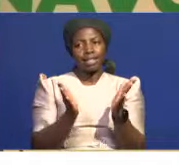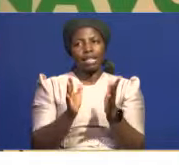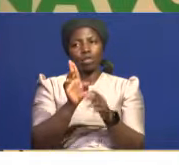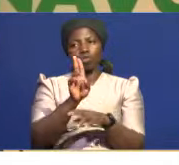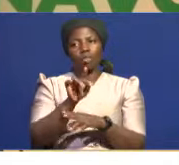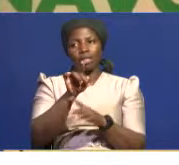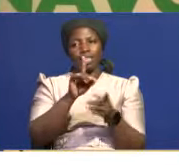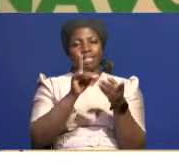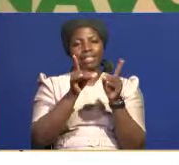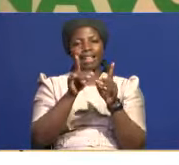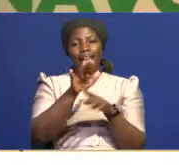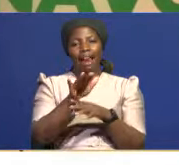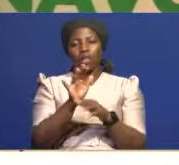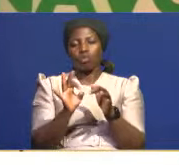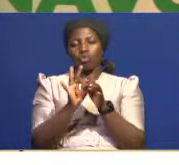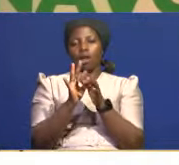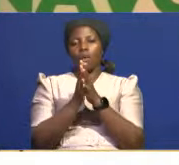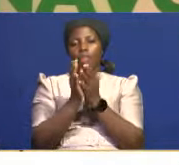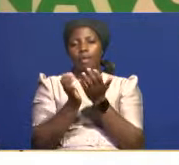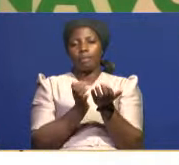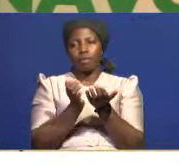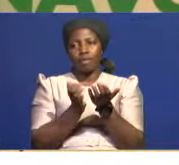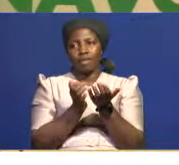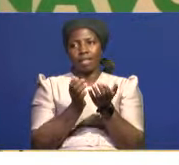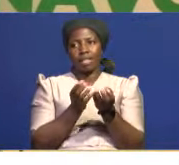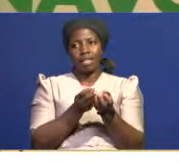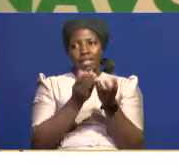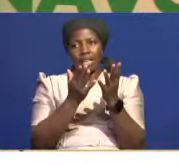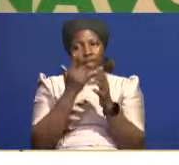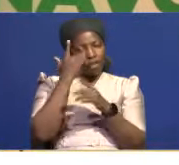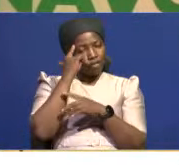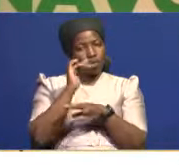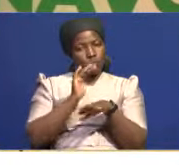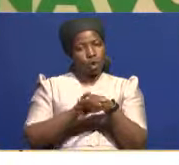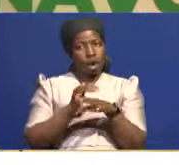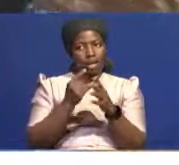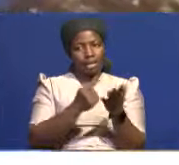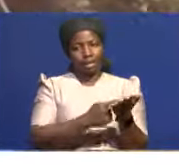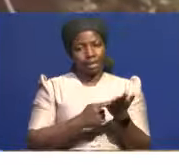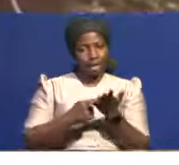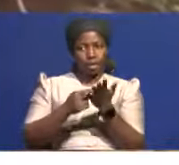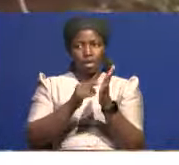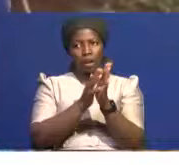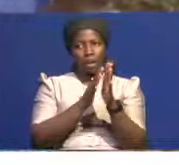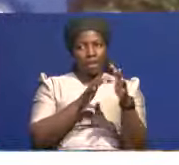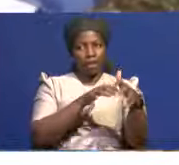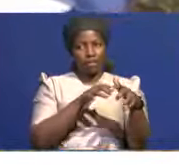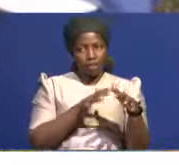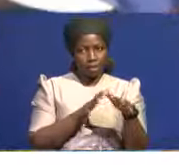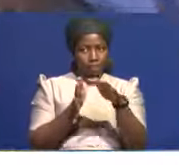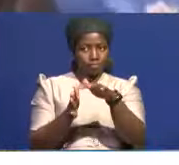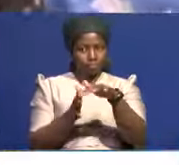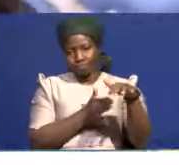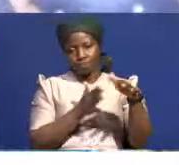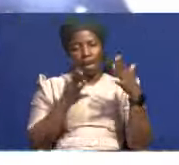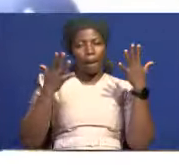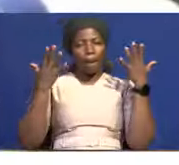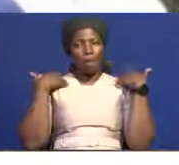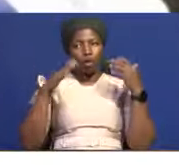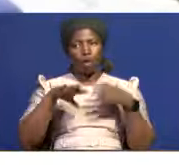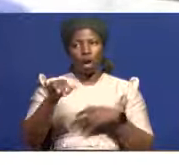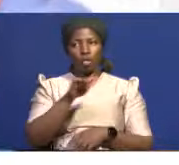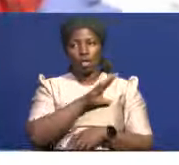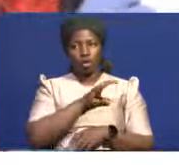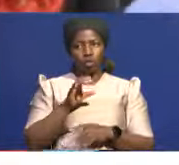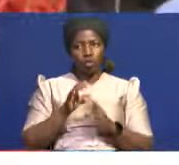to link up with business providers for productive engagement with farmers. Meanwhile, Meru County Commissioner